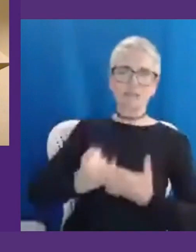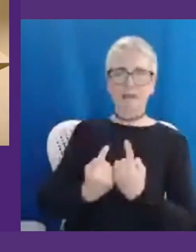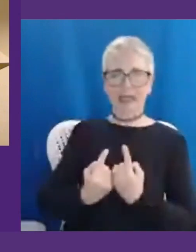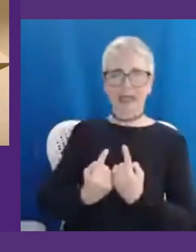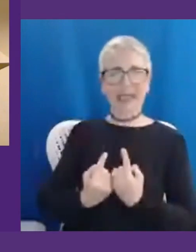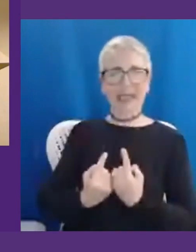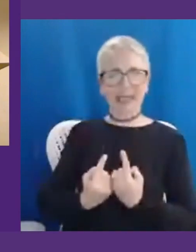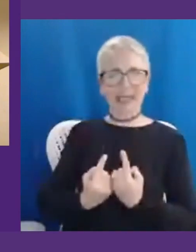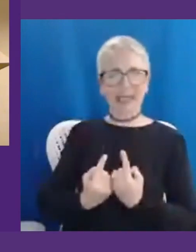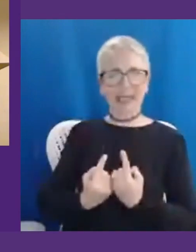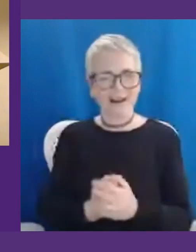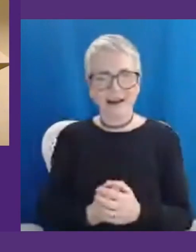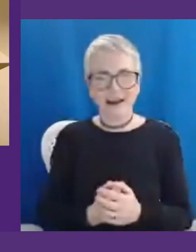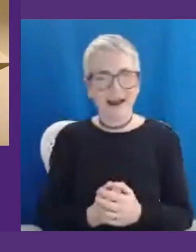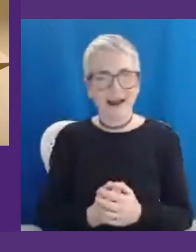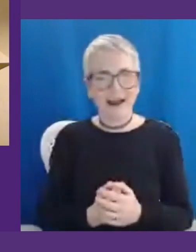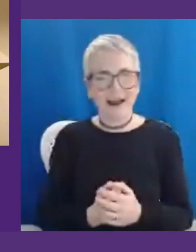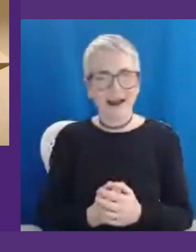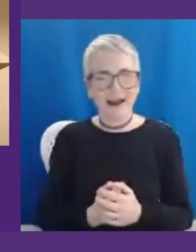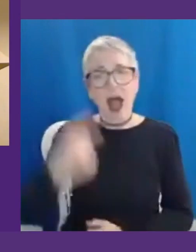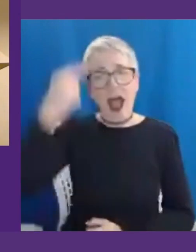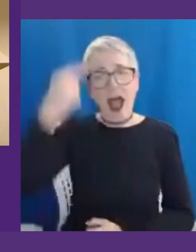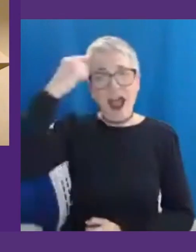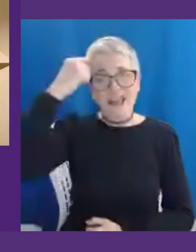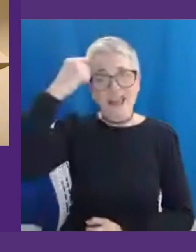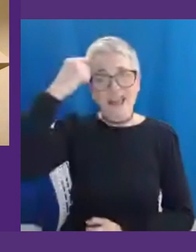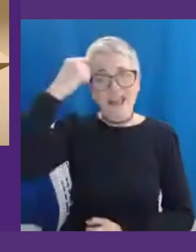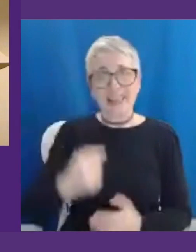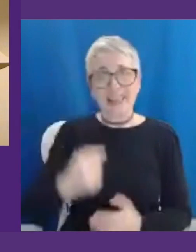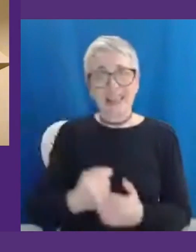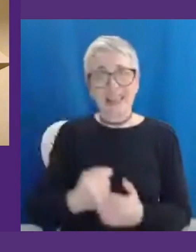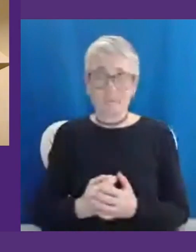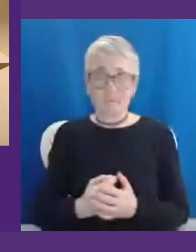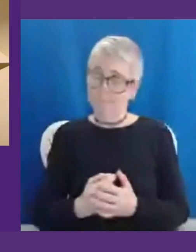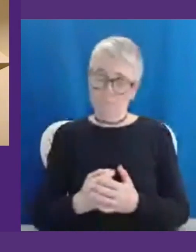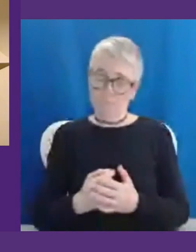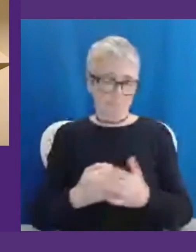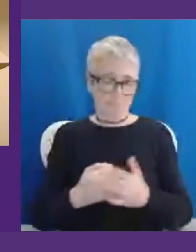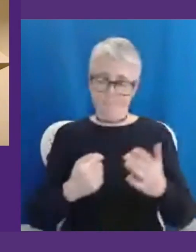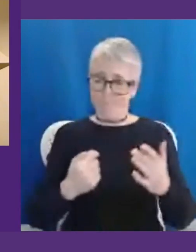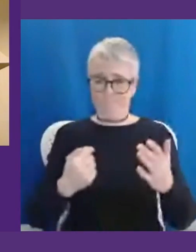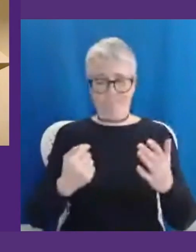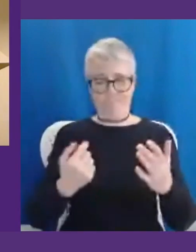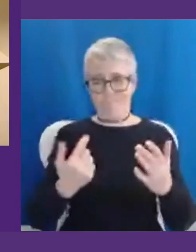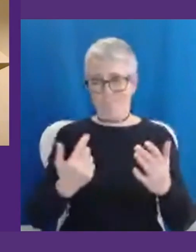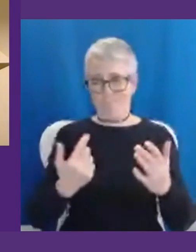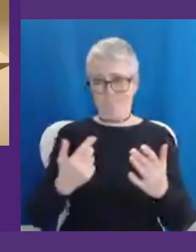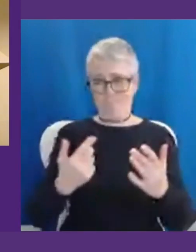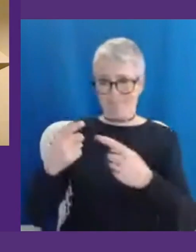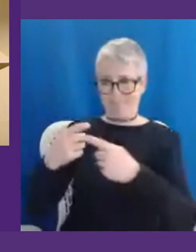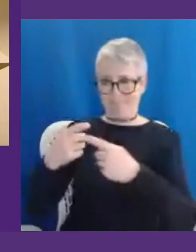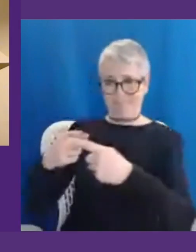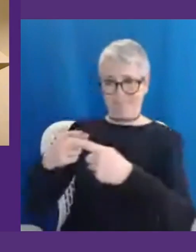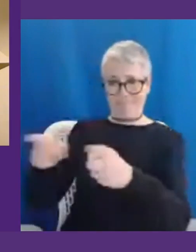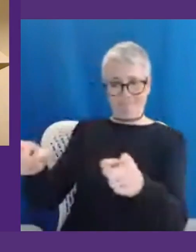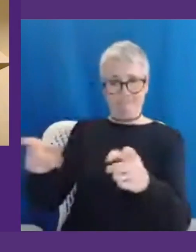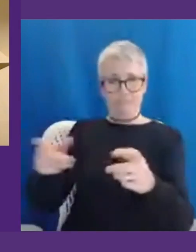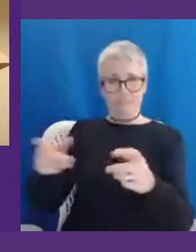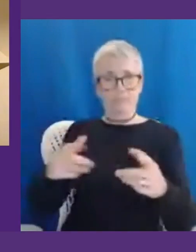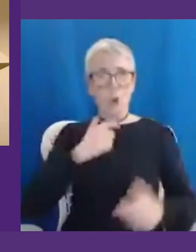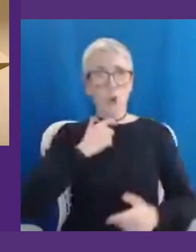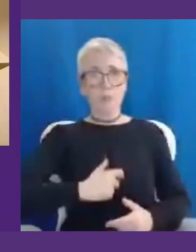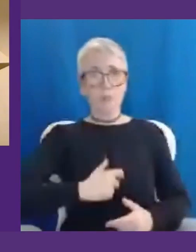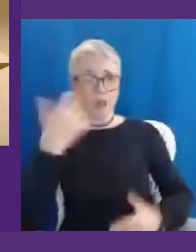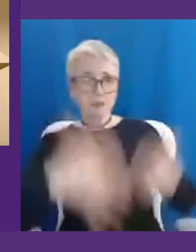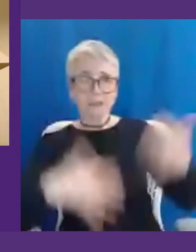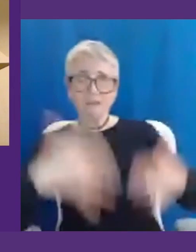highly superficial, that suffering, human suffering, comes from inhabiting a